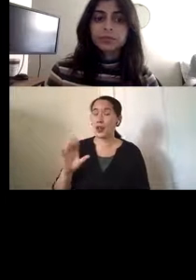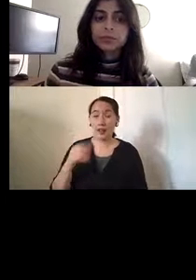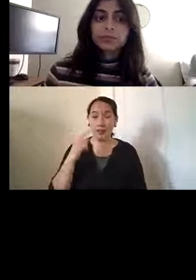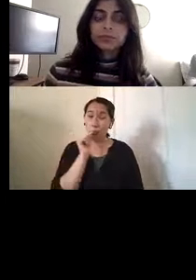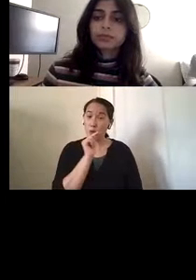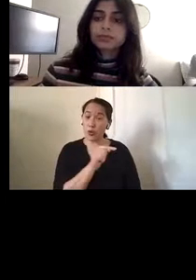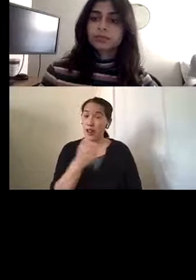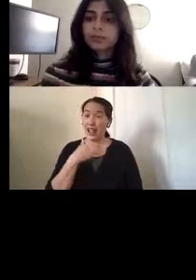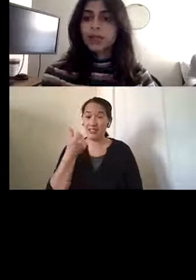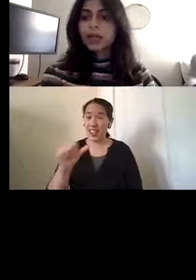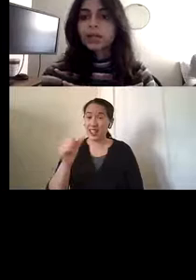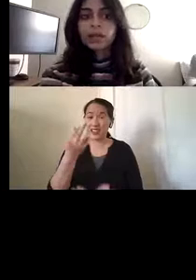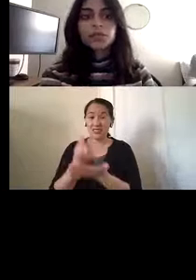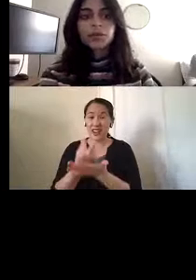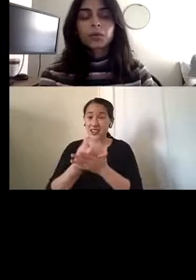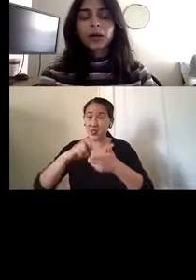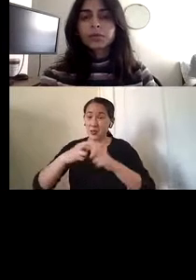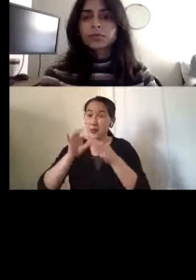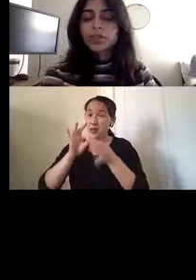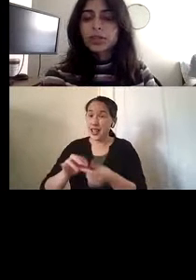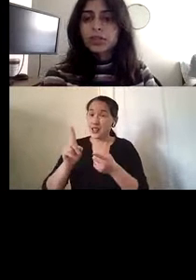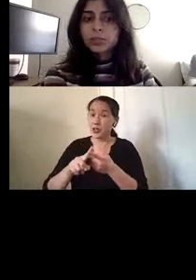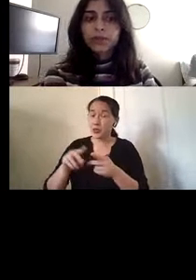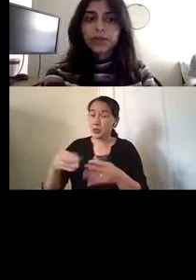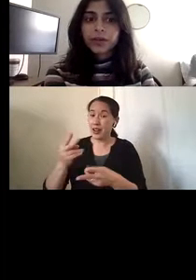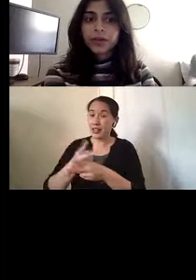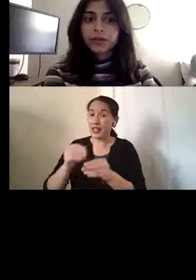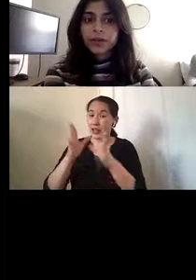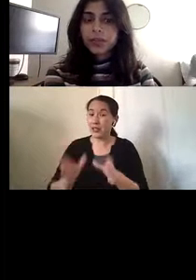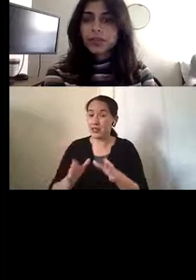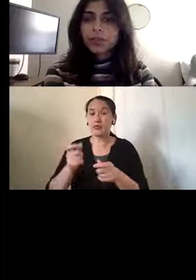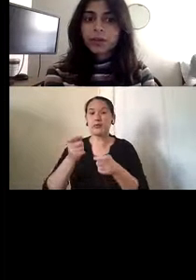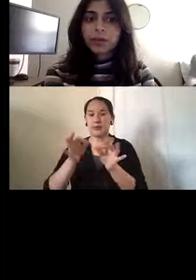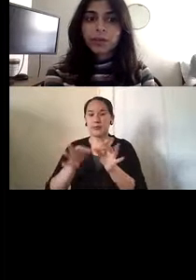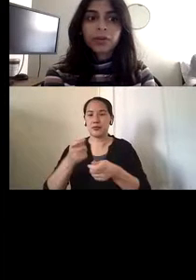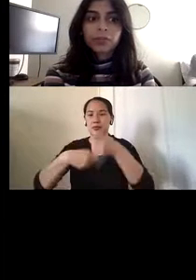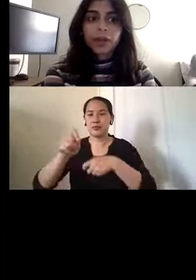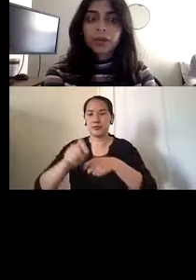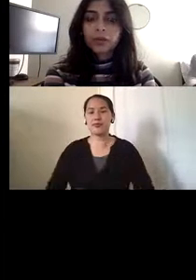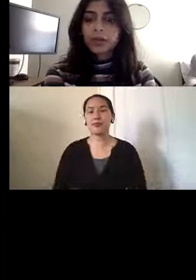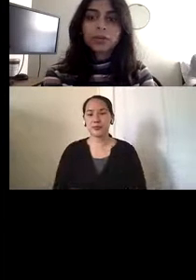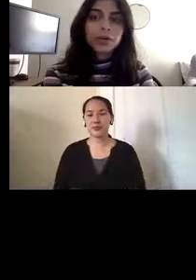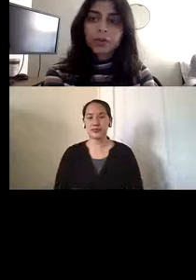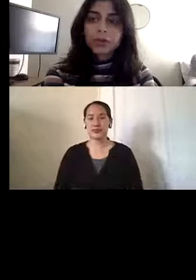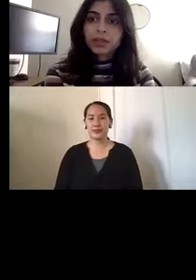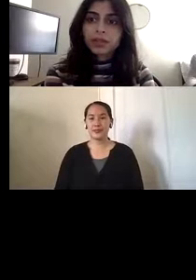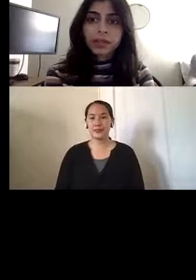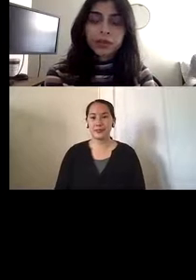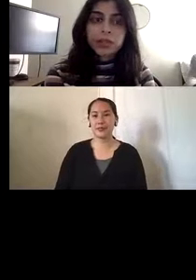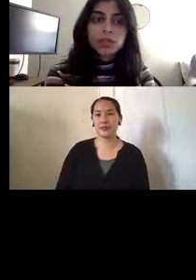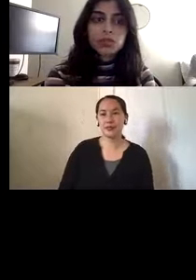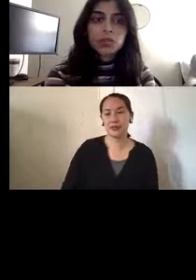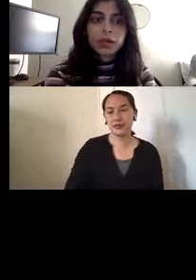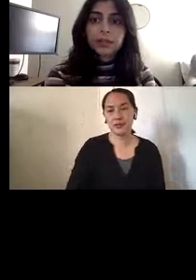affording caregivers? Yeah, so, um, she used private caregivers that she found by word of mouth and she worked with an